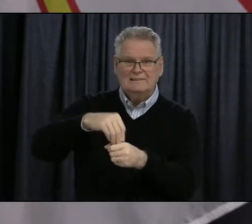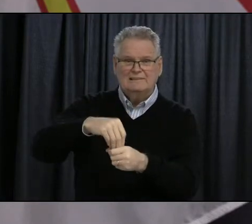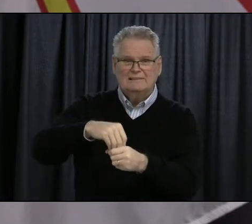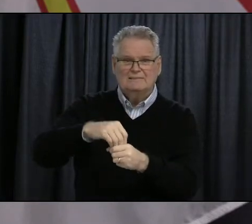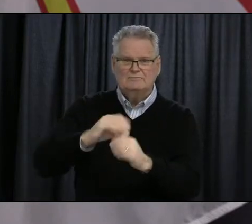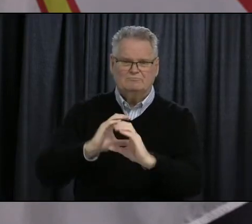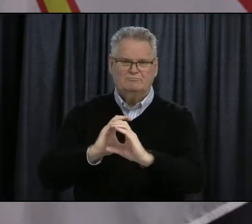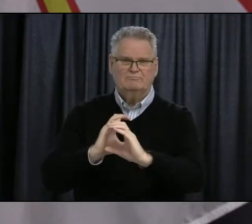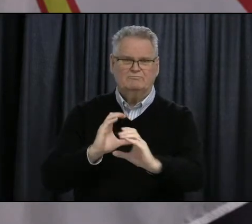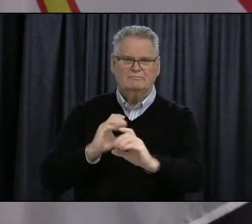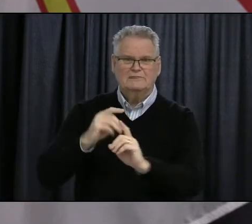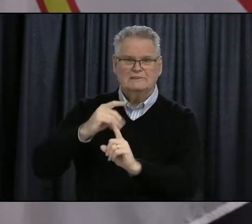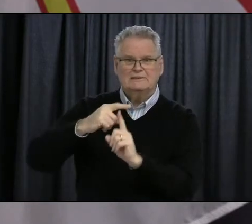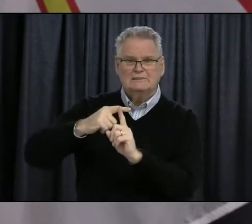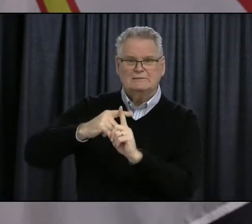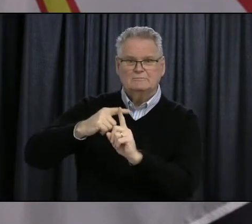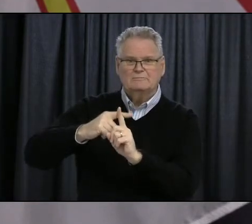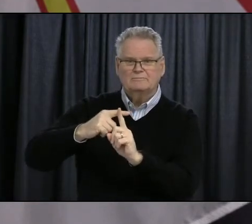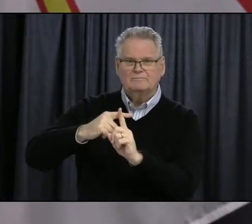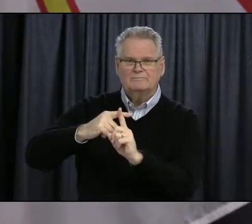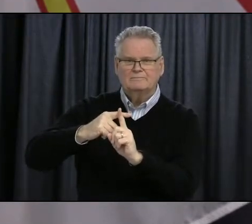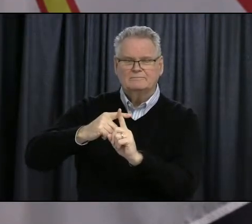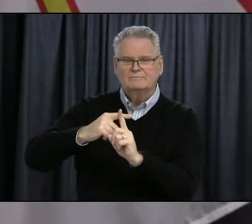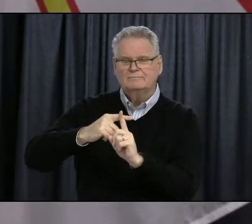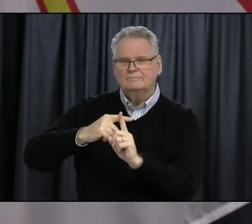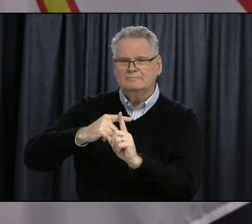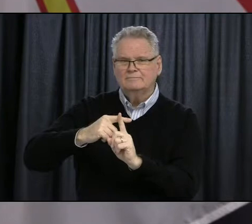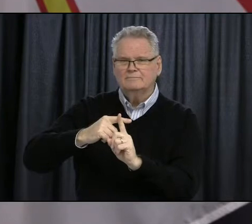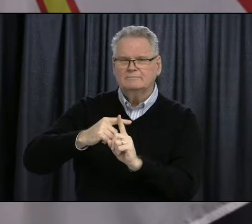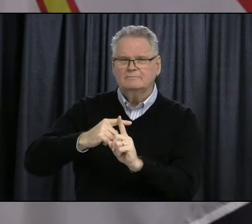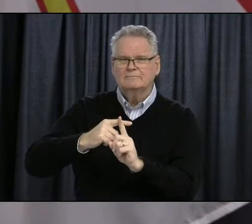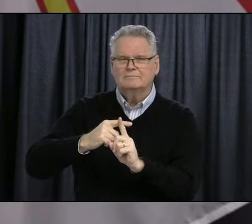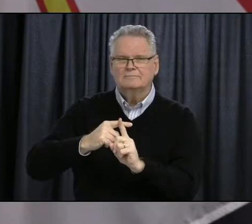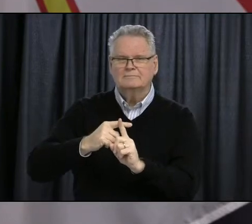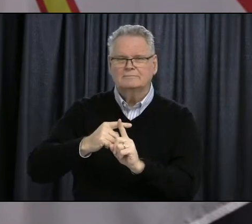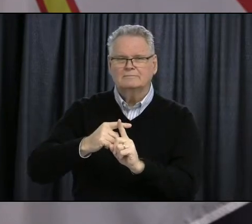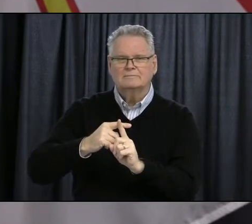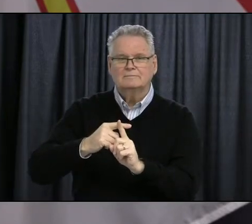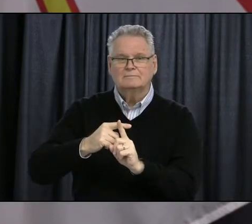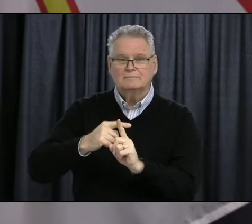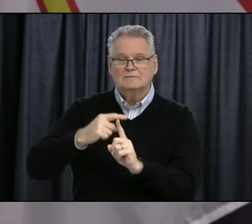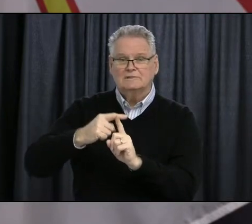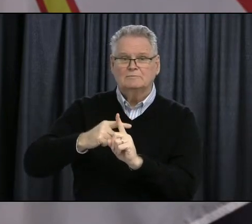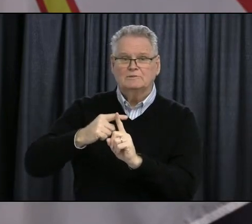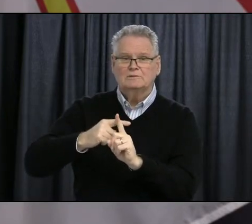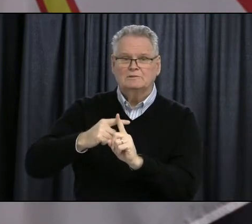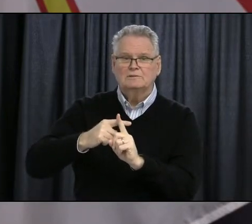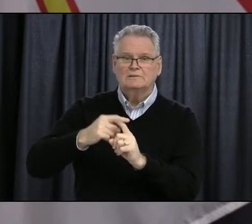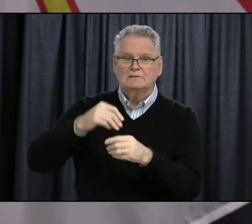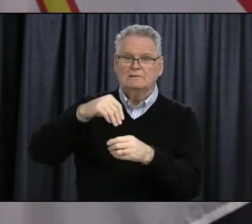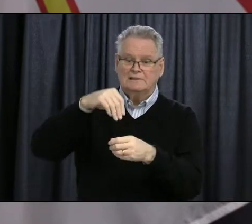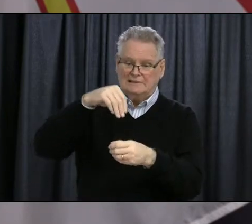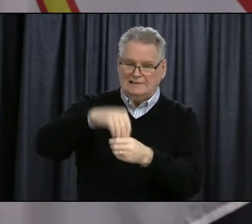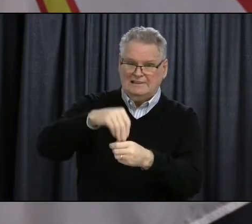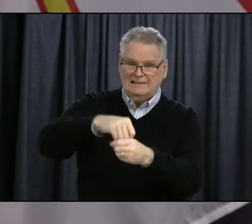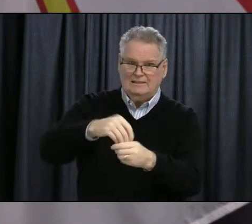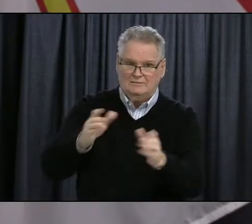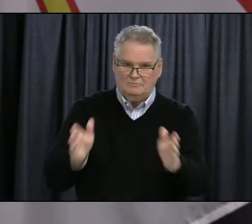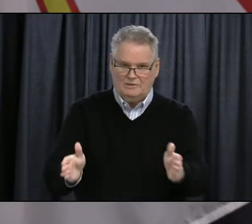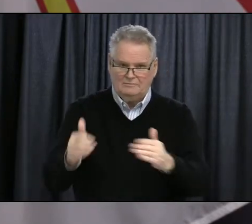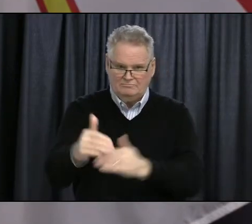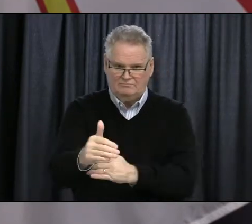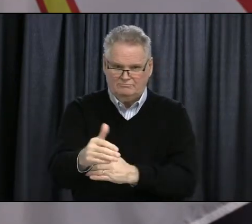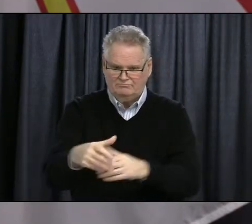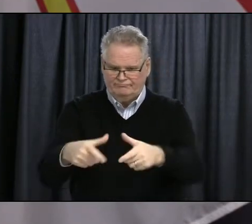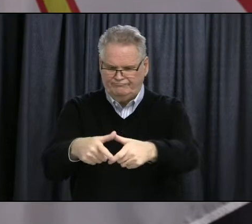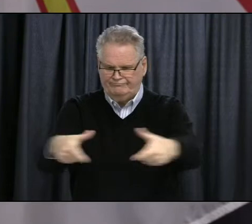being placed in the shipping, the temp tail being placed in the shipping container. And so that